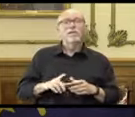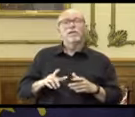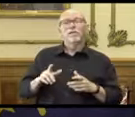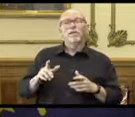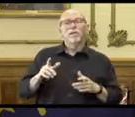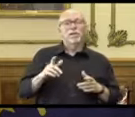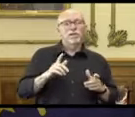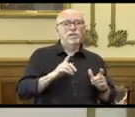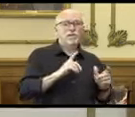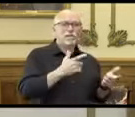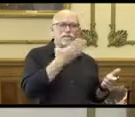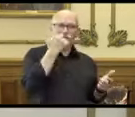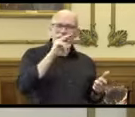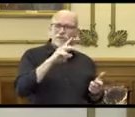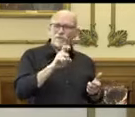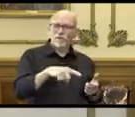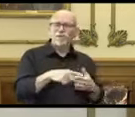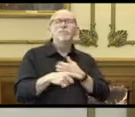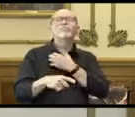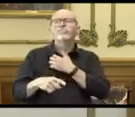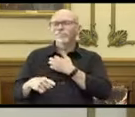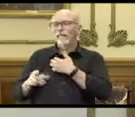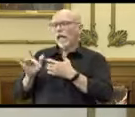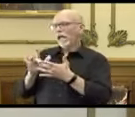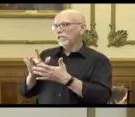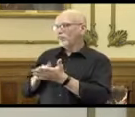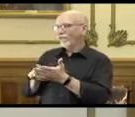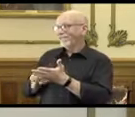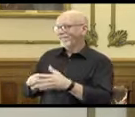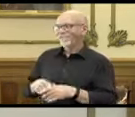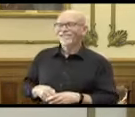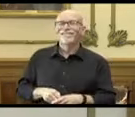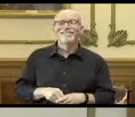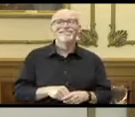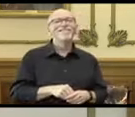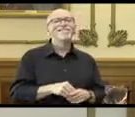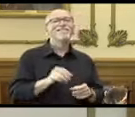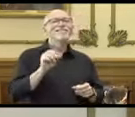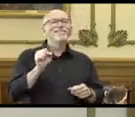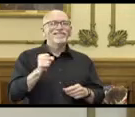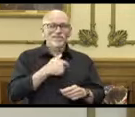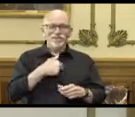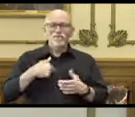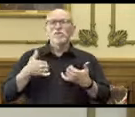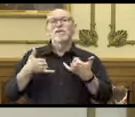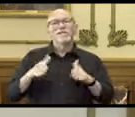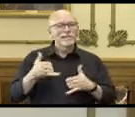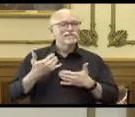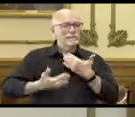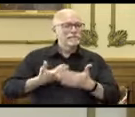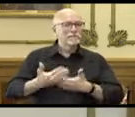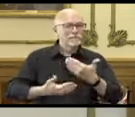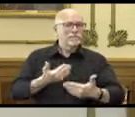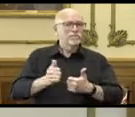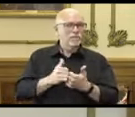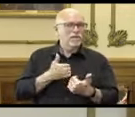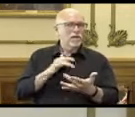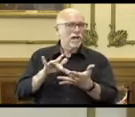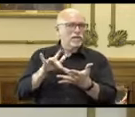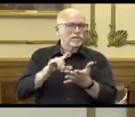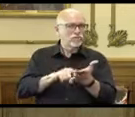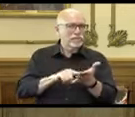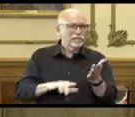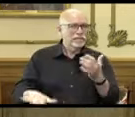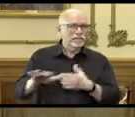I forgot her second question. Contact tracing. Contact tracing, yes. So we're still moving forward ahead with our contact